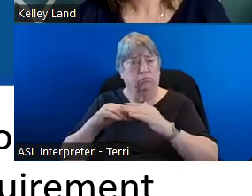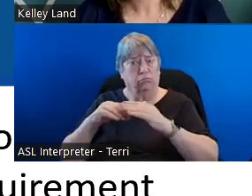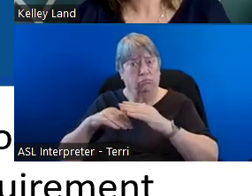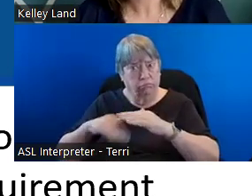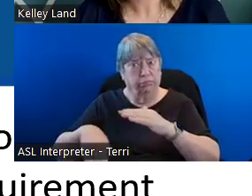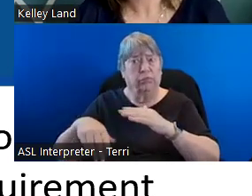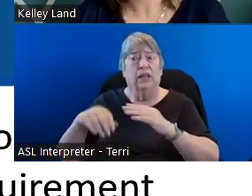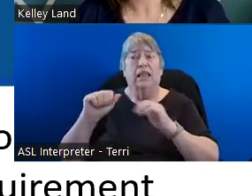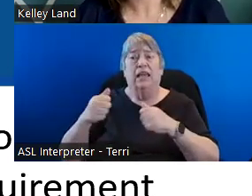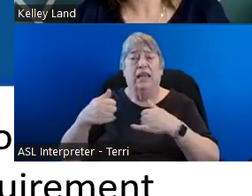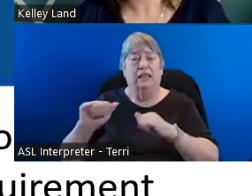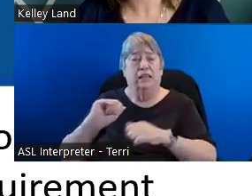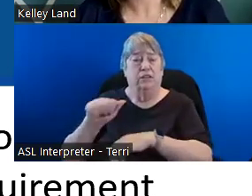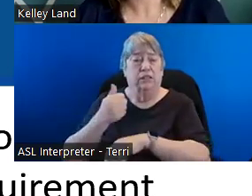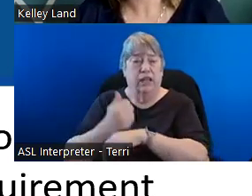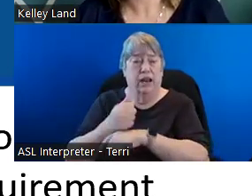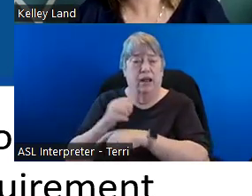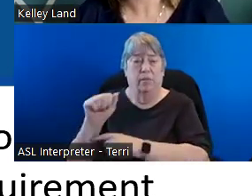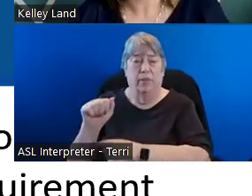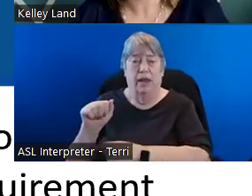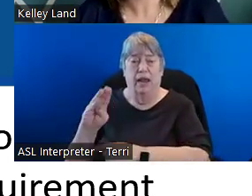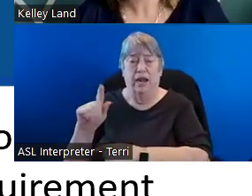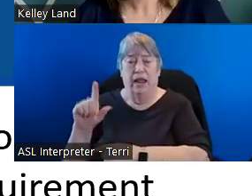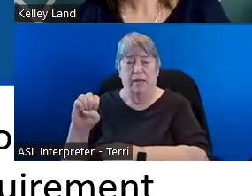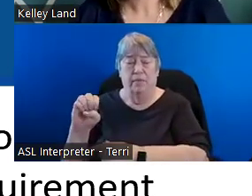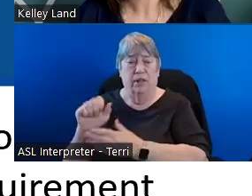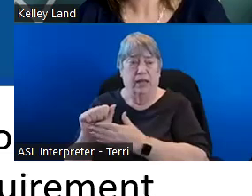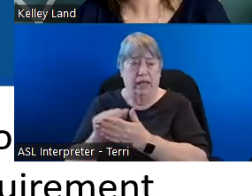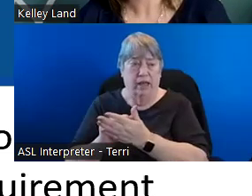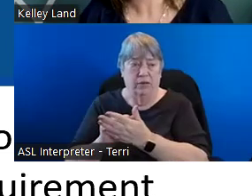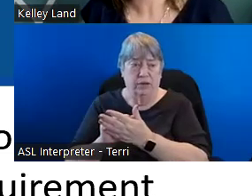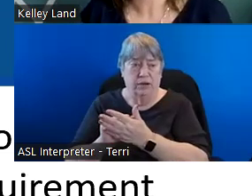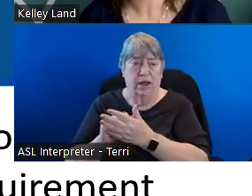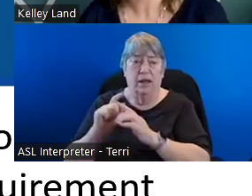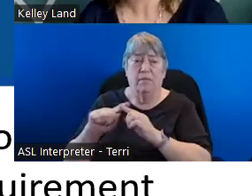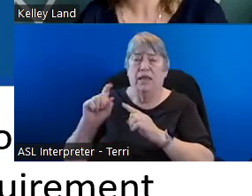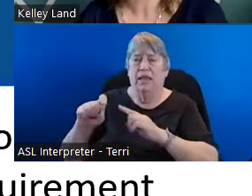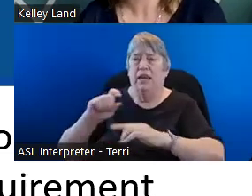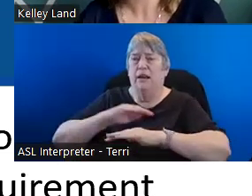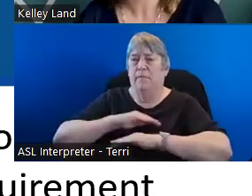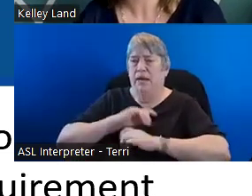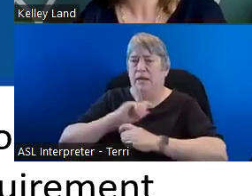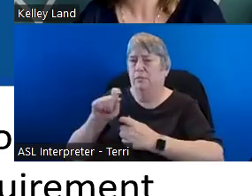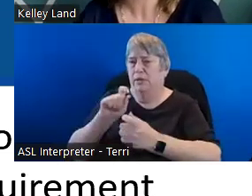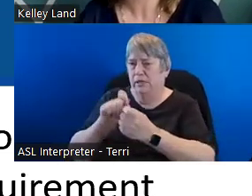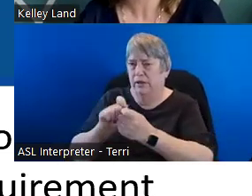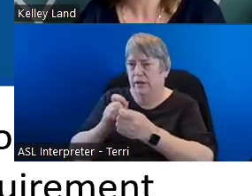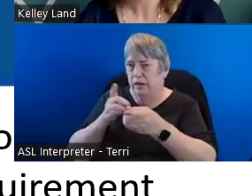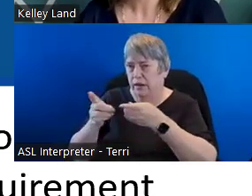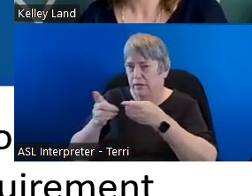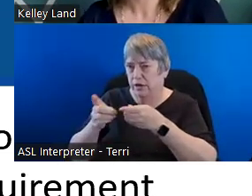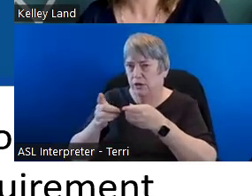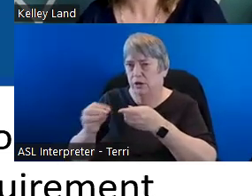they can still set up the eligible account. They just need to meet Social Security's definition and